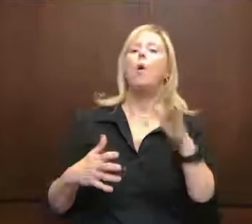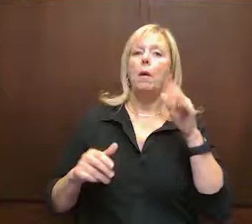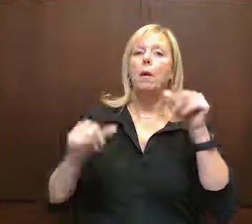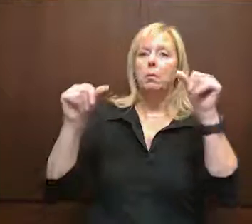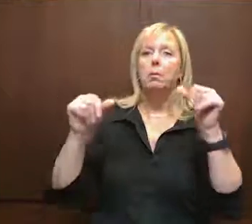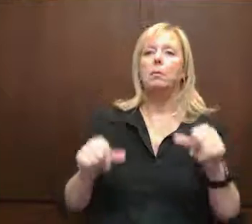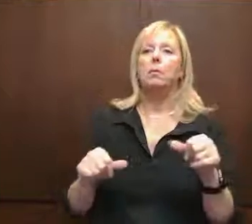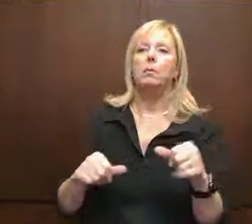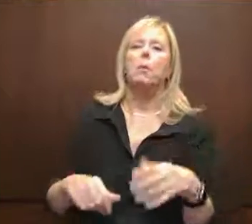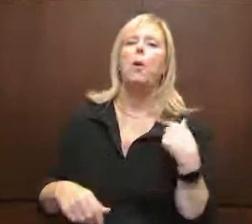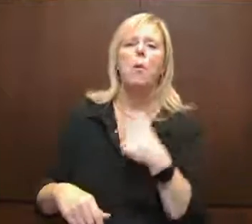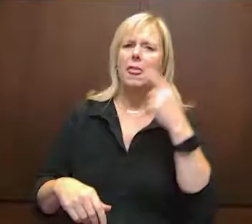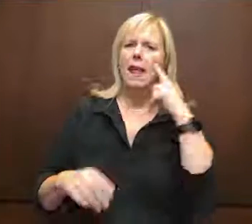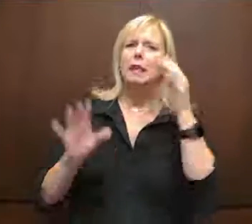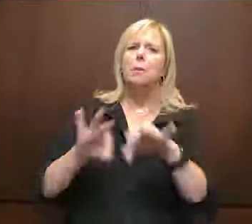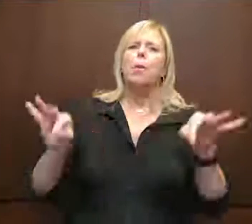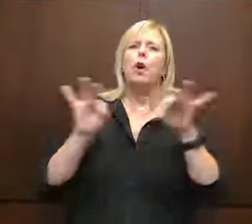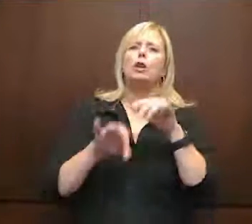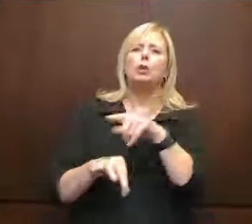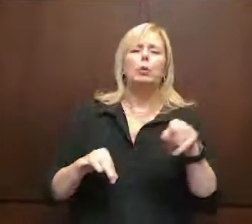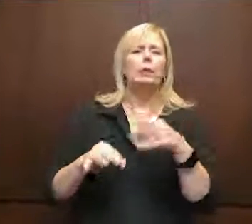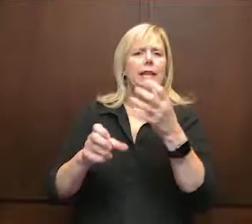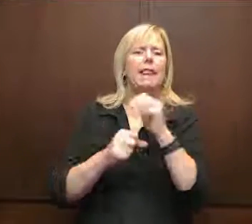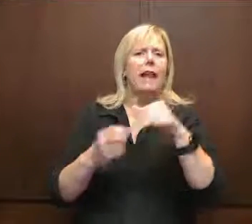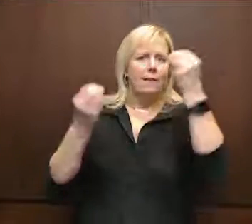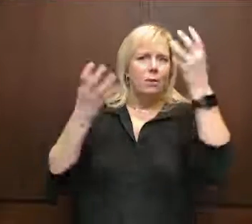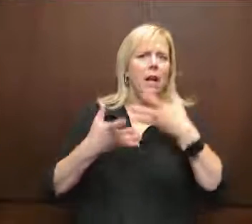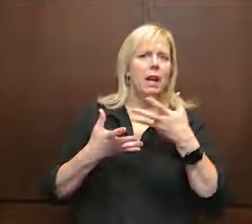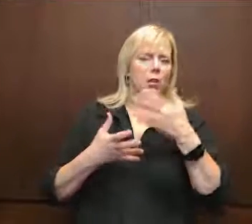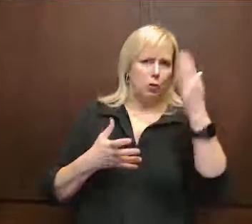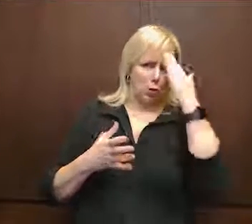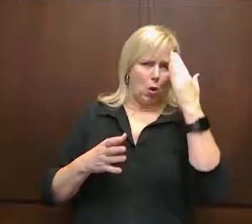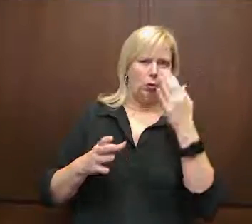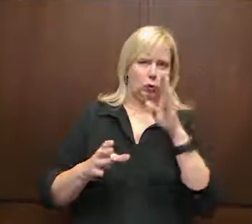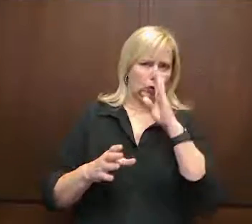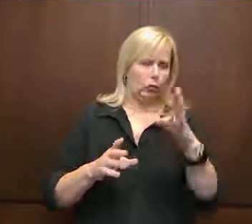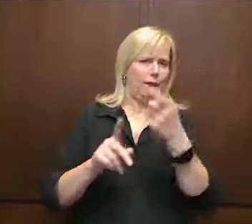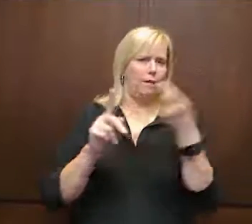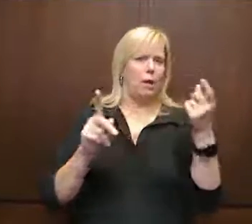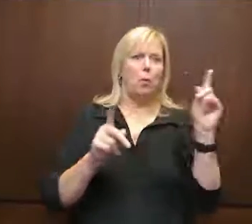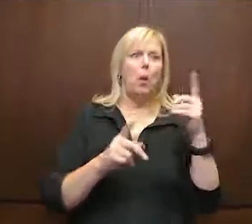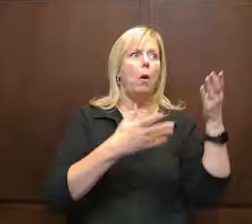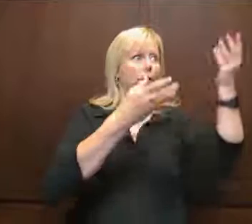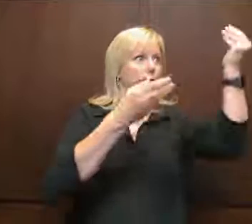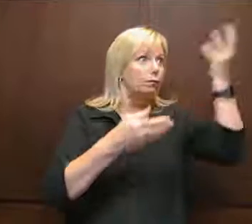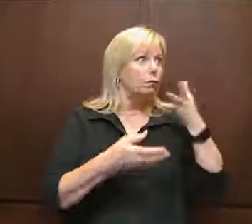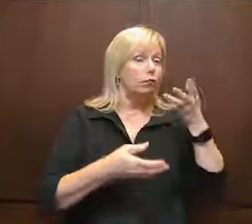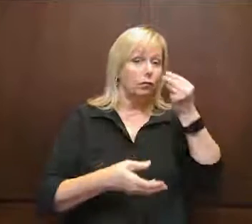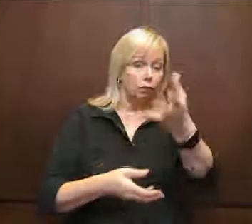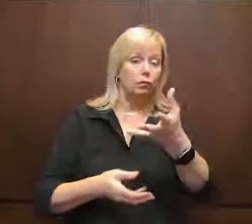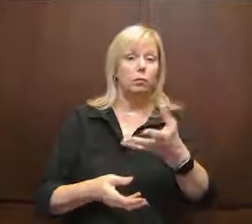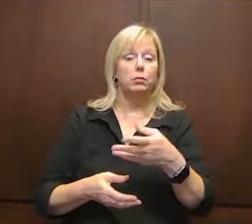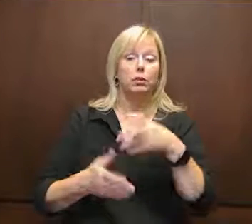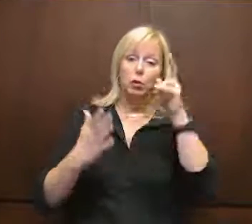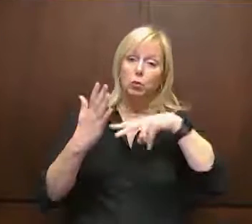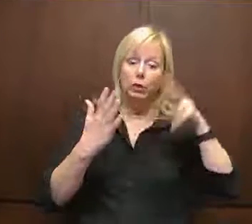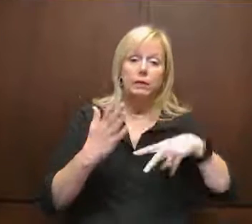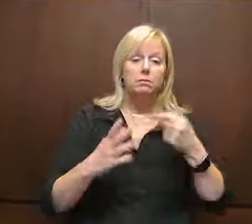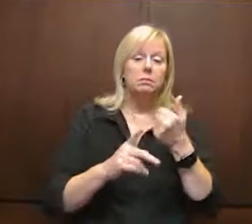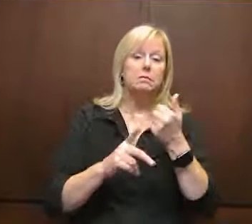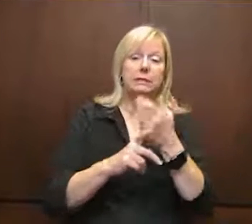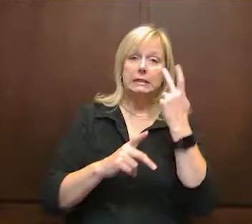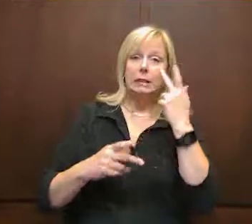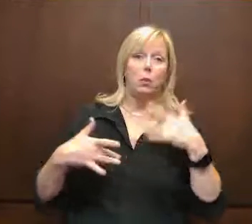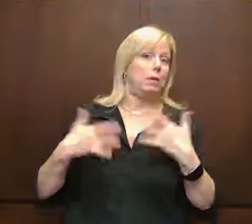out because we think it's important that you get that information direct from the source so you can read for yourself what the state's plan is for